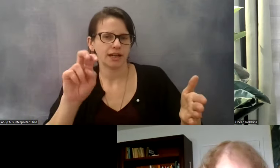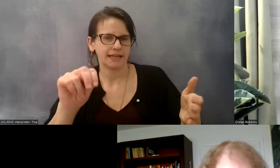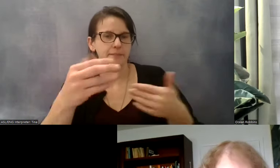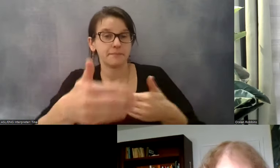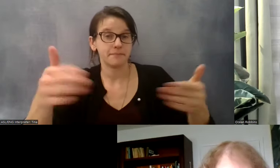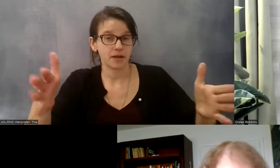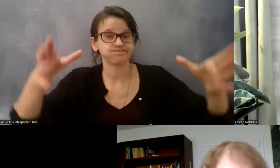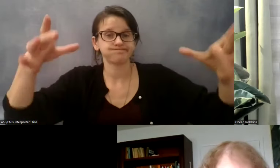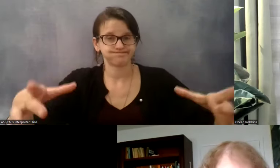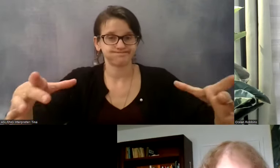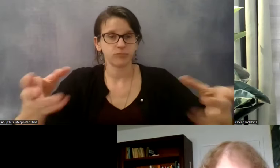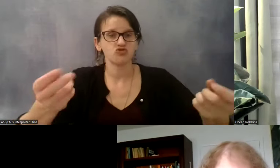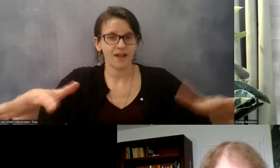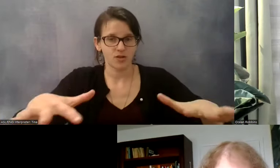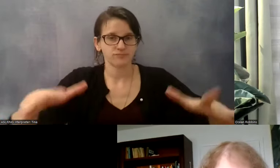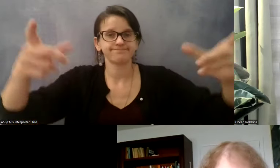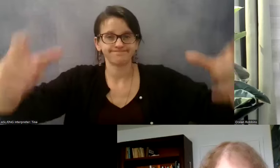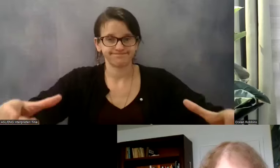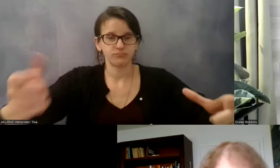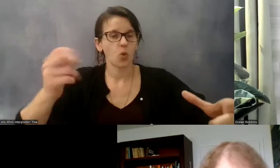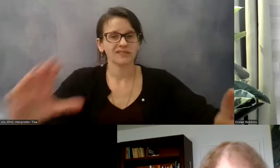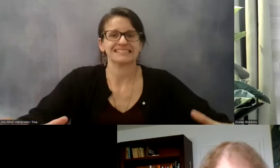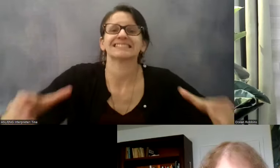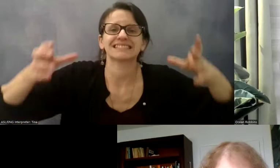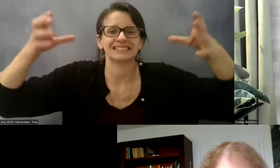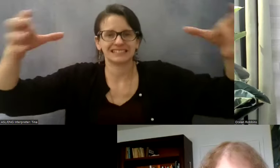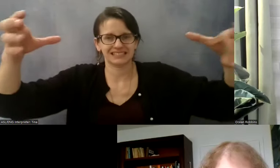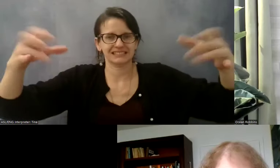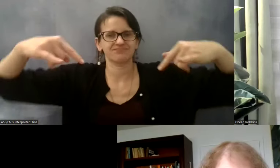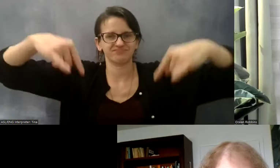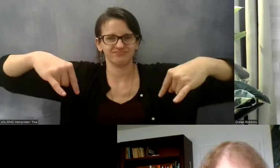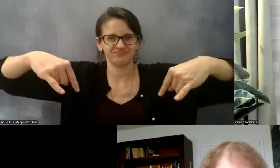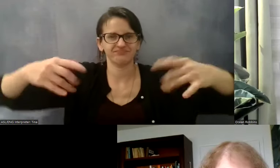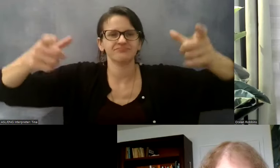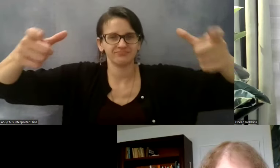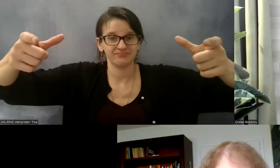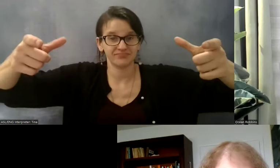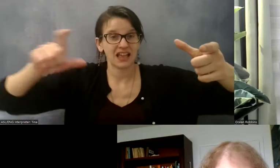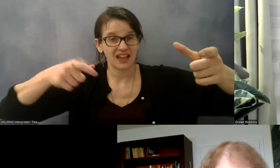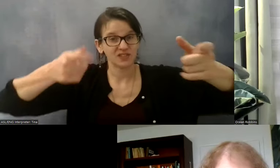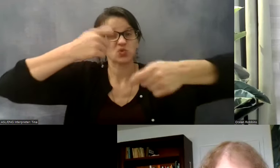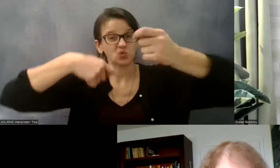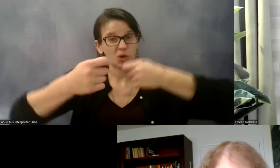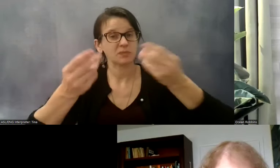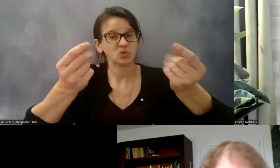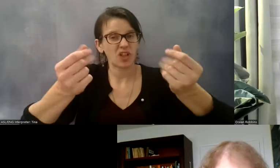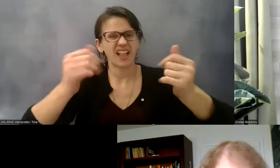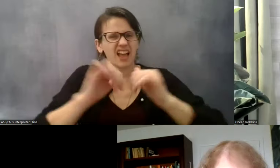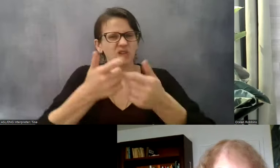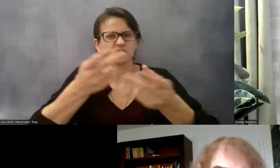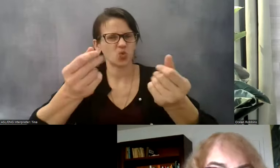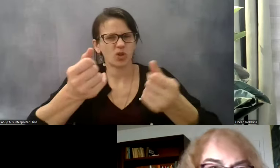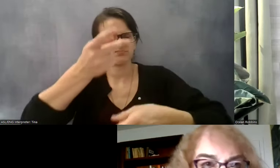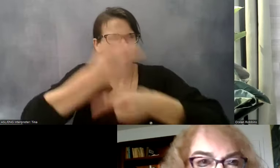the ground, or if they're raised up in the air to standing level. Do you have to swap out the soil? How do you keep the soil healthy in